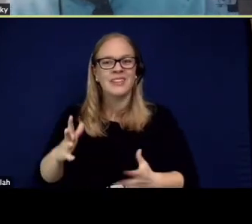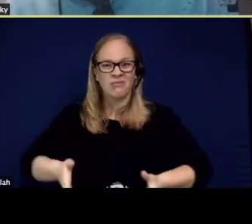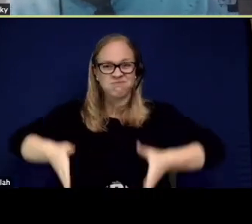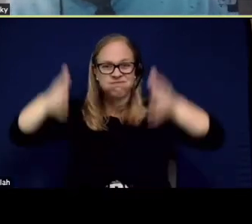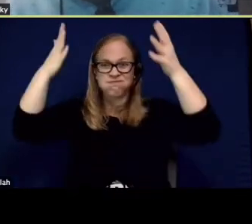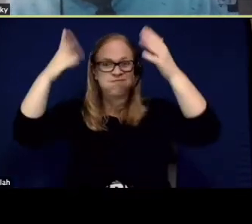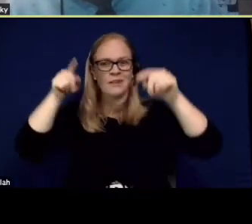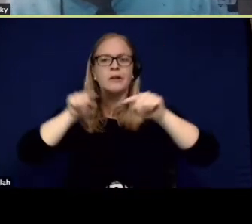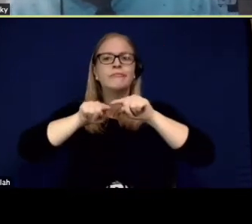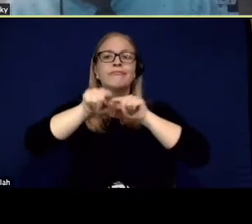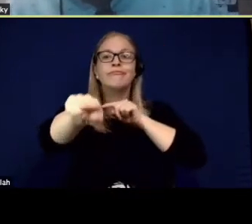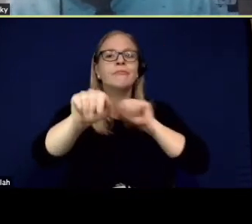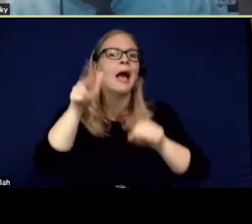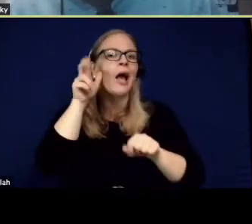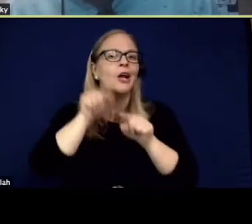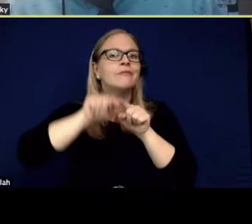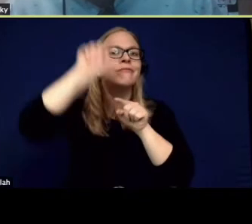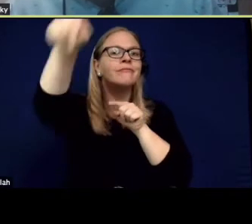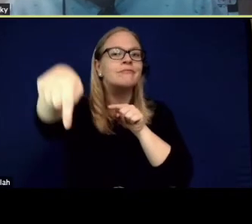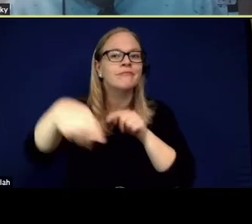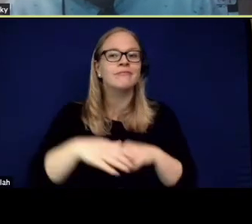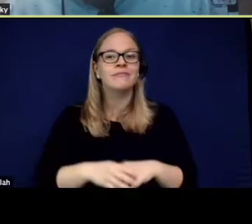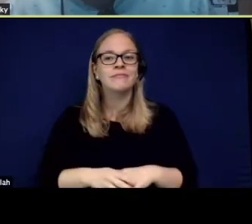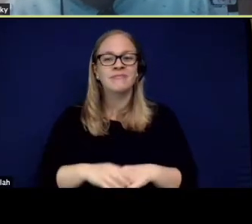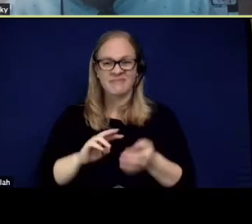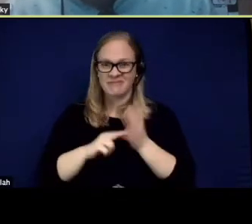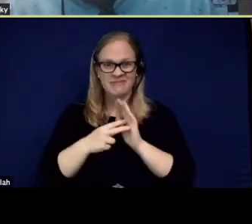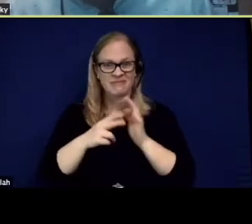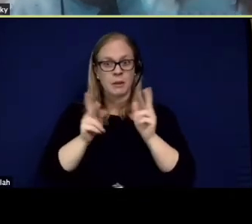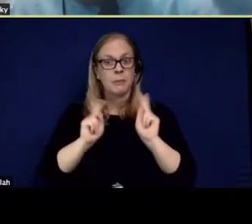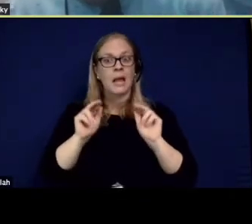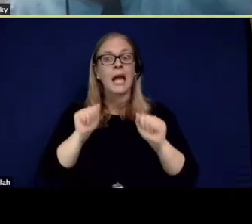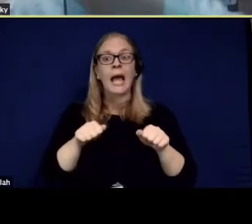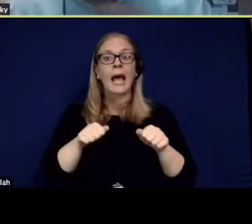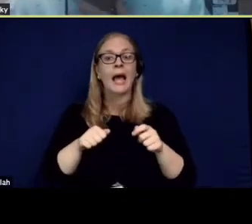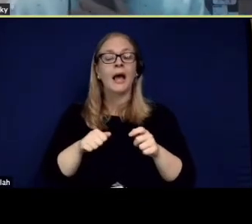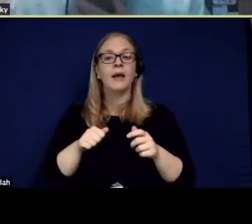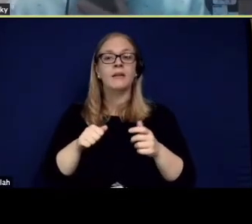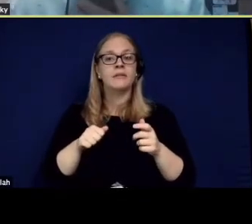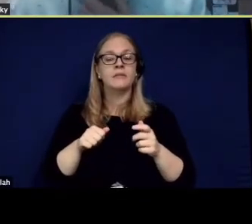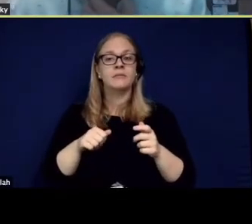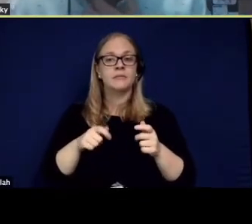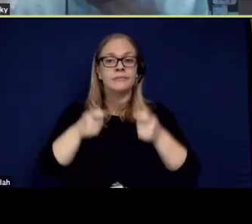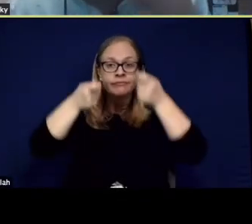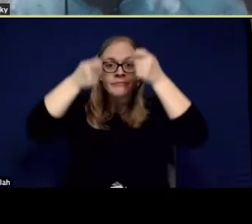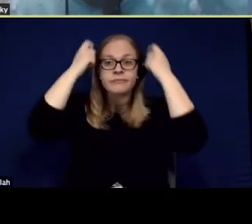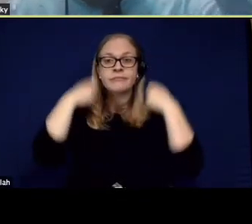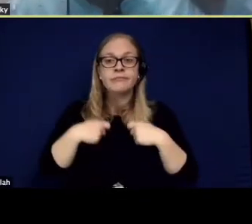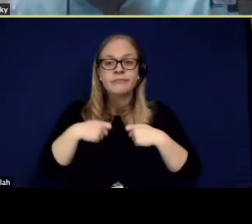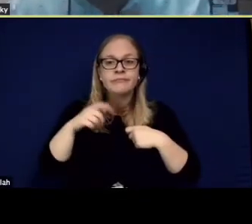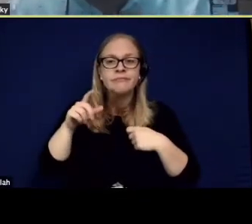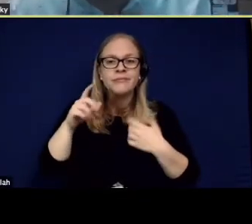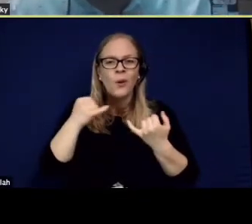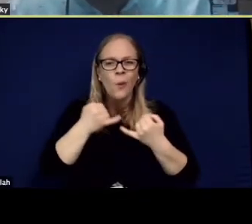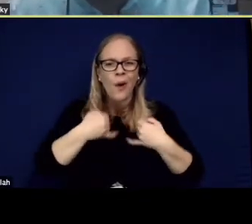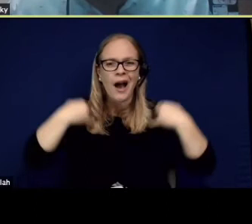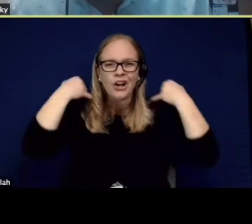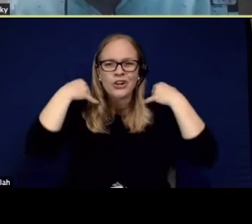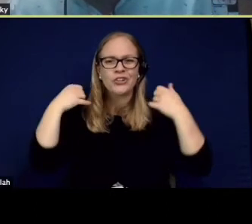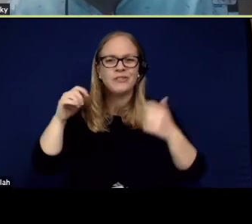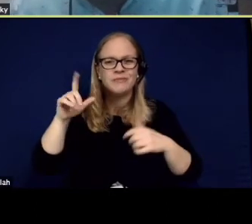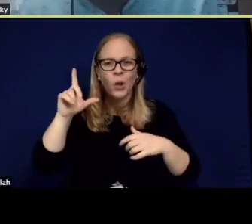someone to have a receiving device where by receiving it and then wearing this like wire around the